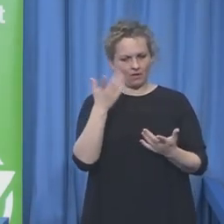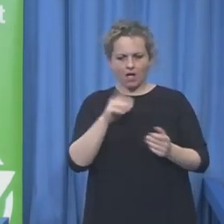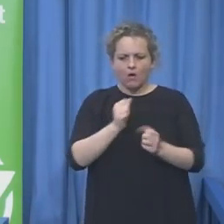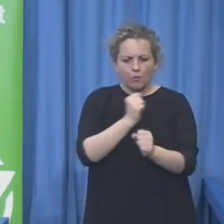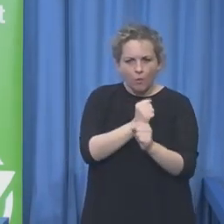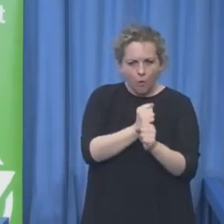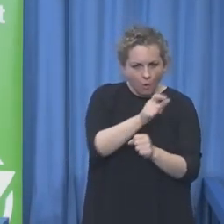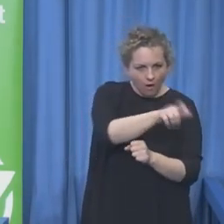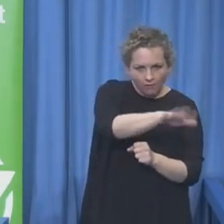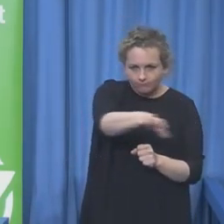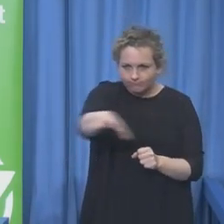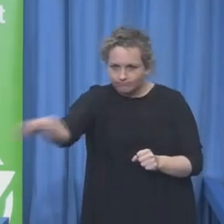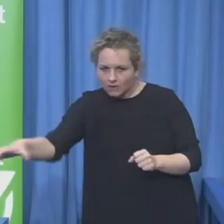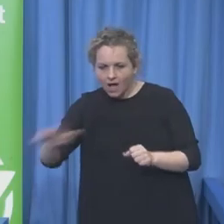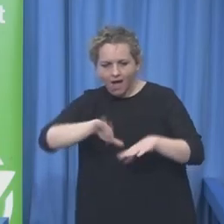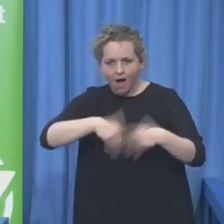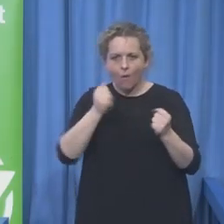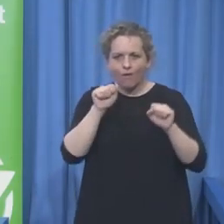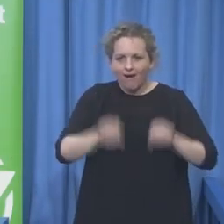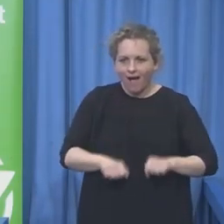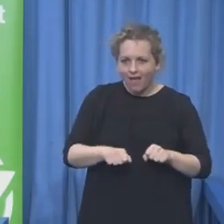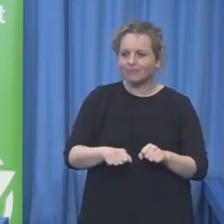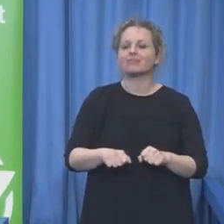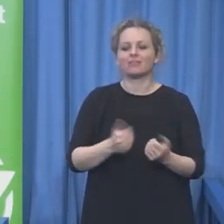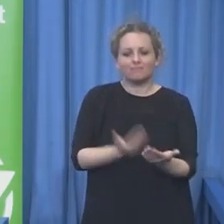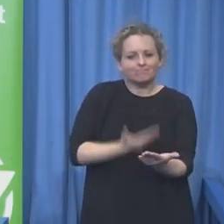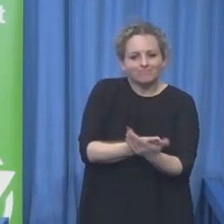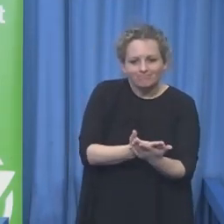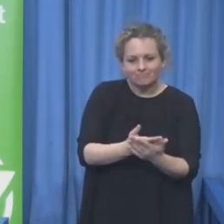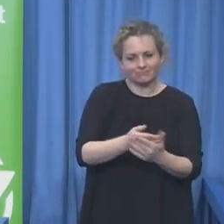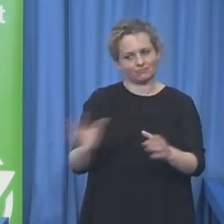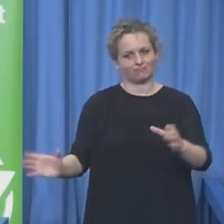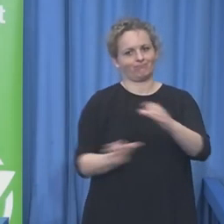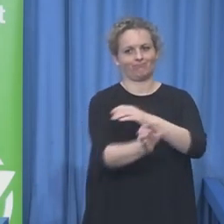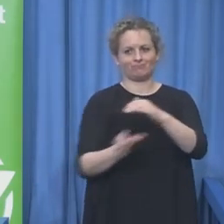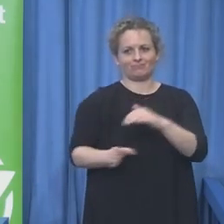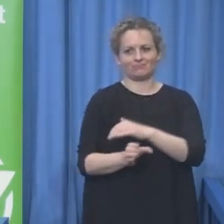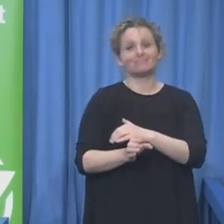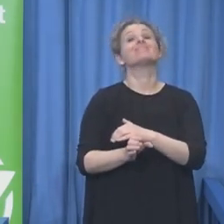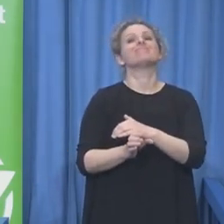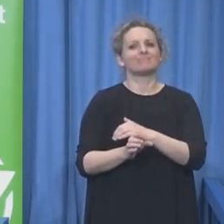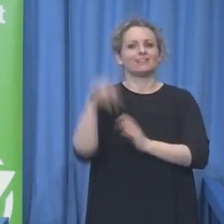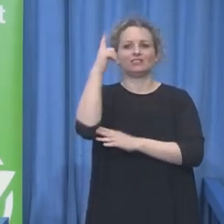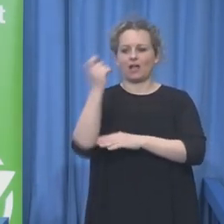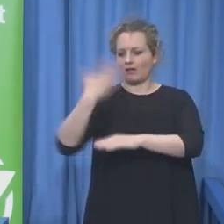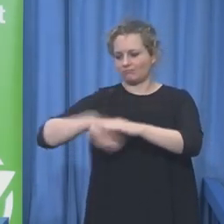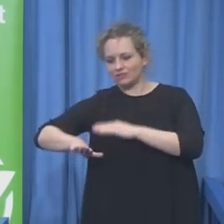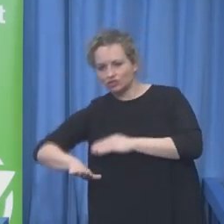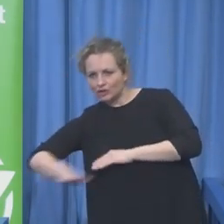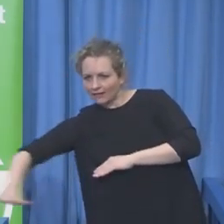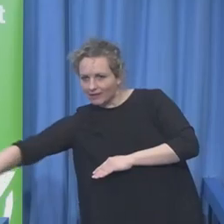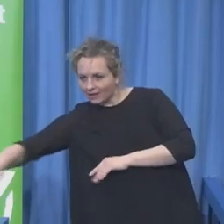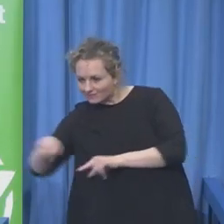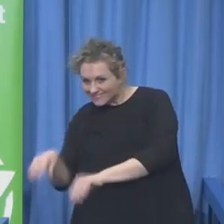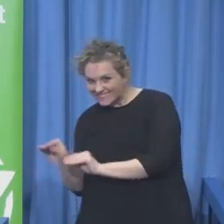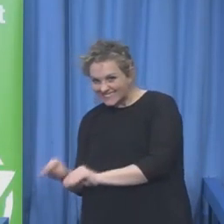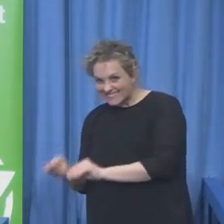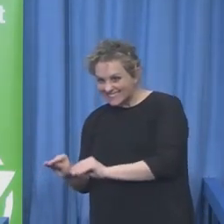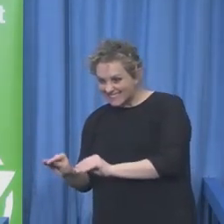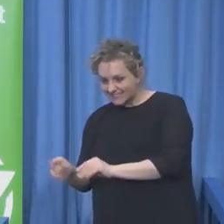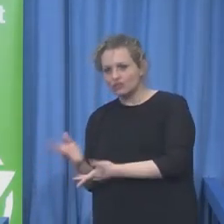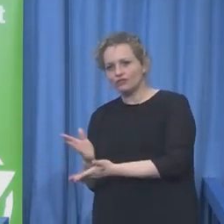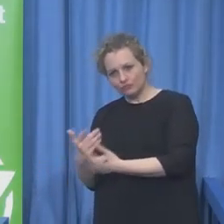their careers at earlier, and it helps to change the mindset. We're also working with schools